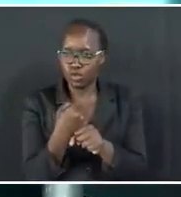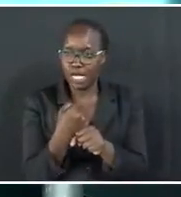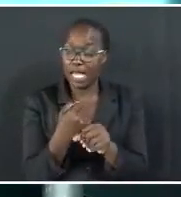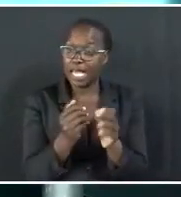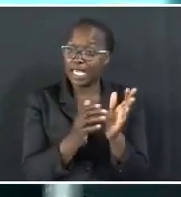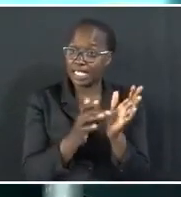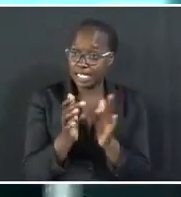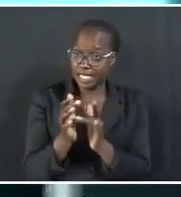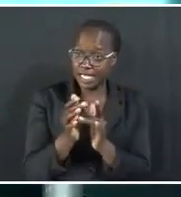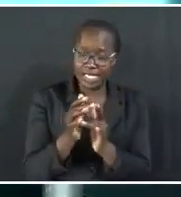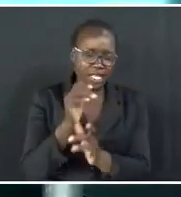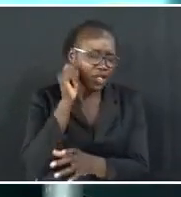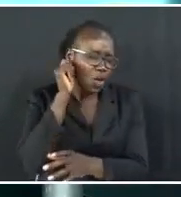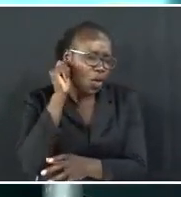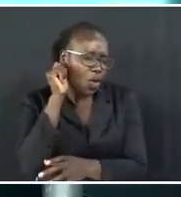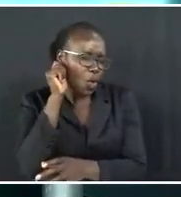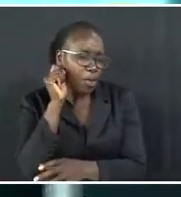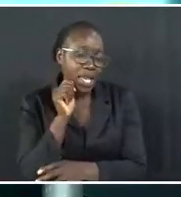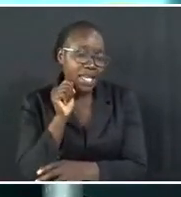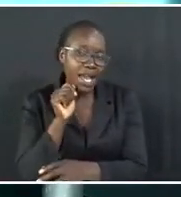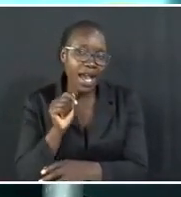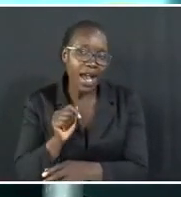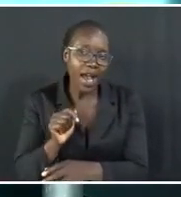And Jesus obeyed her.